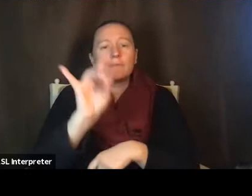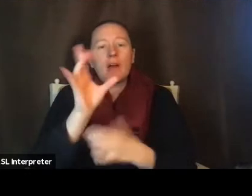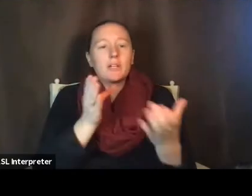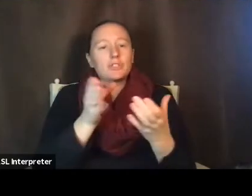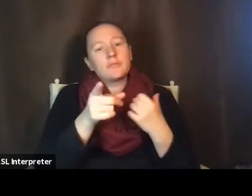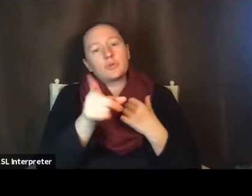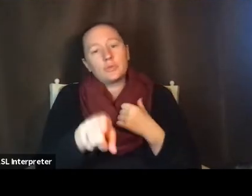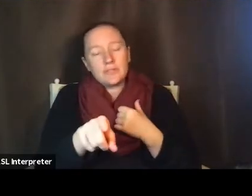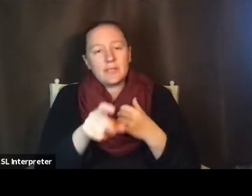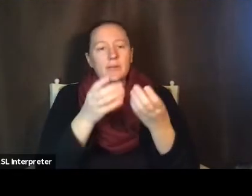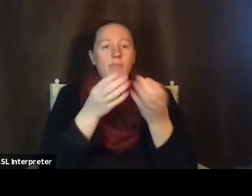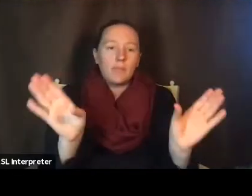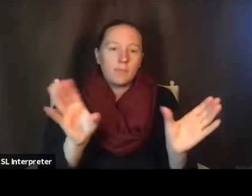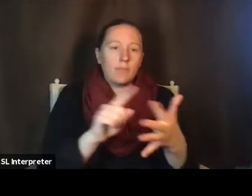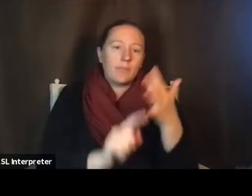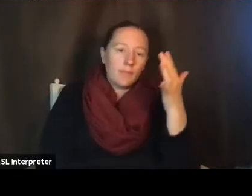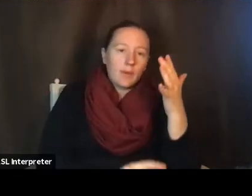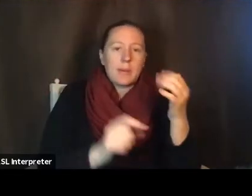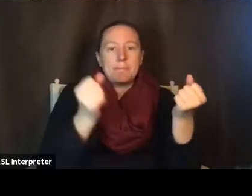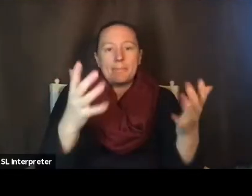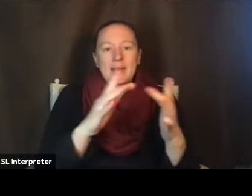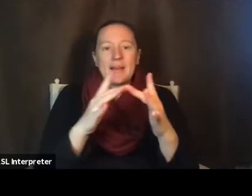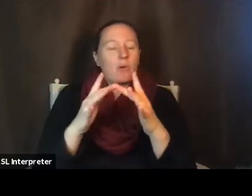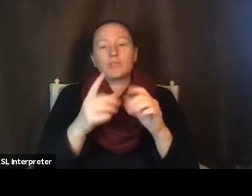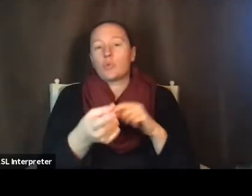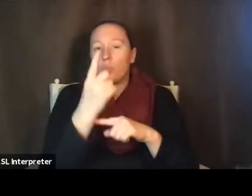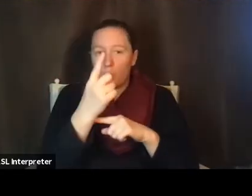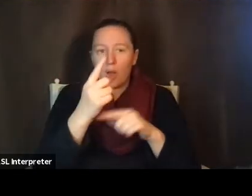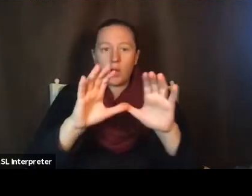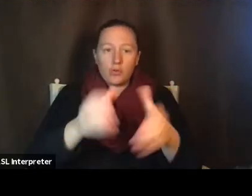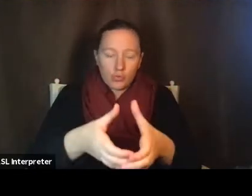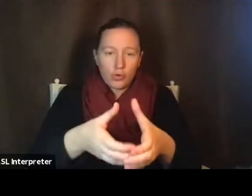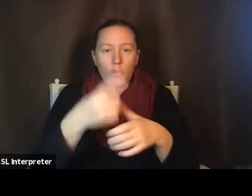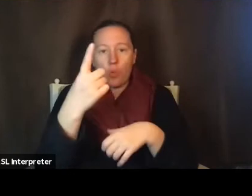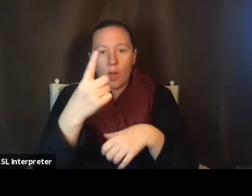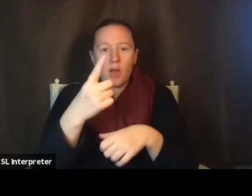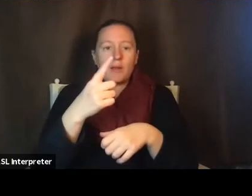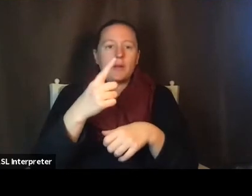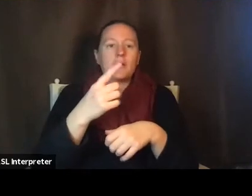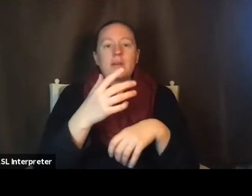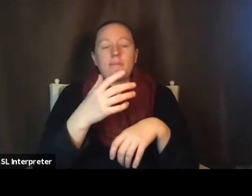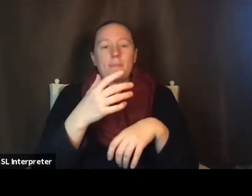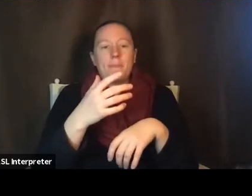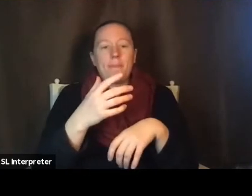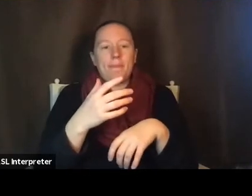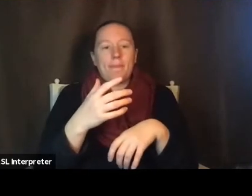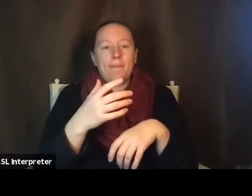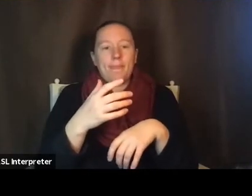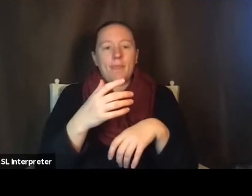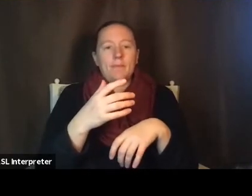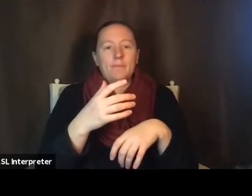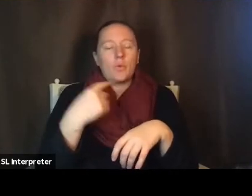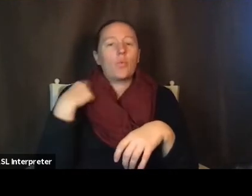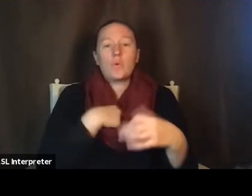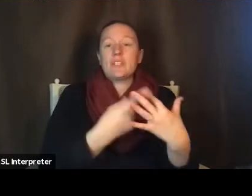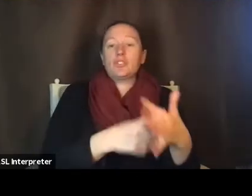need across these different networks. So that single authority, I think, we started that as our starting point for